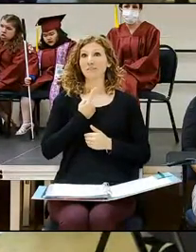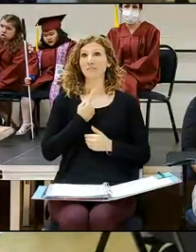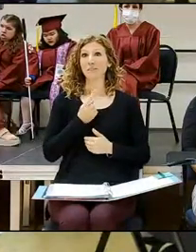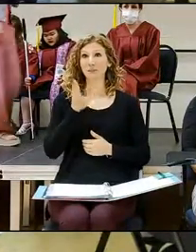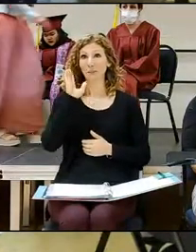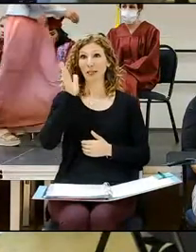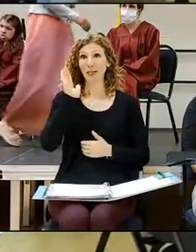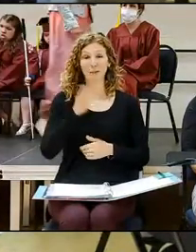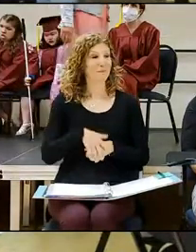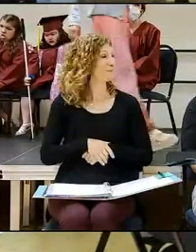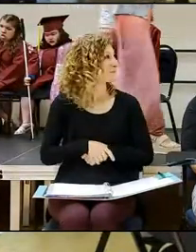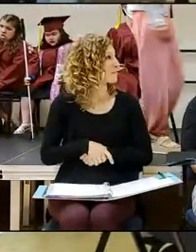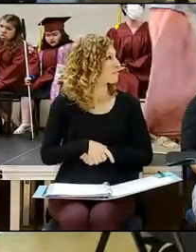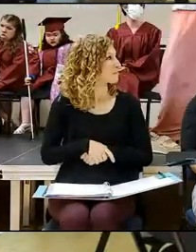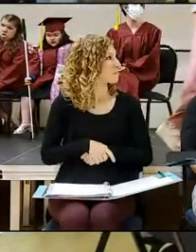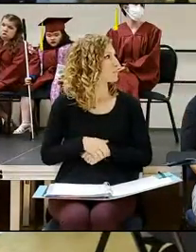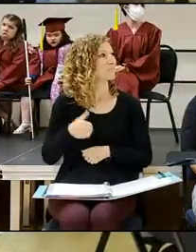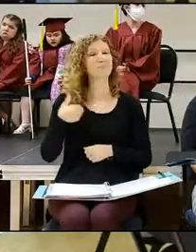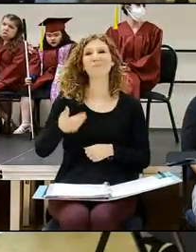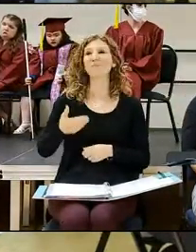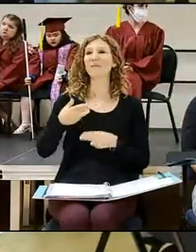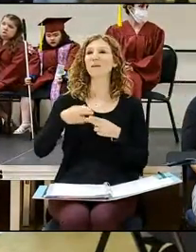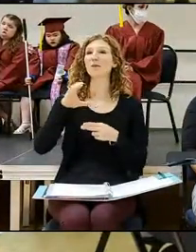leaning into the microphone. I'm